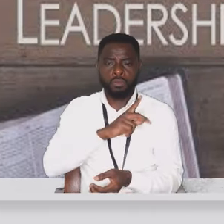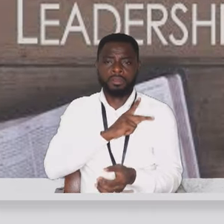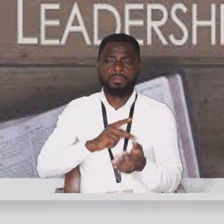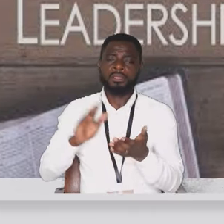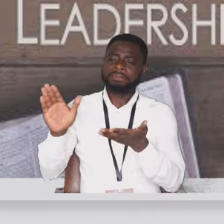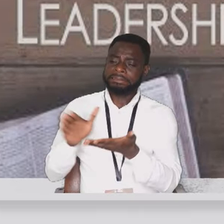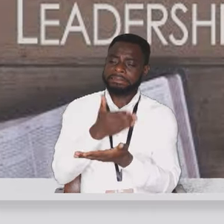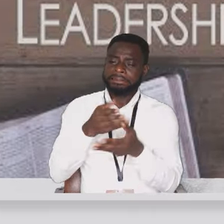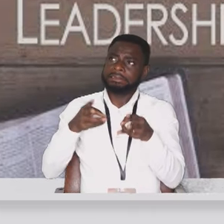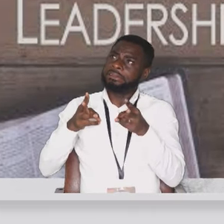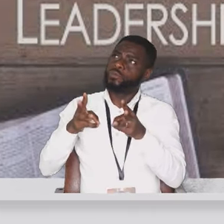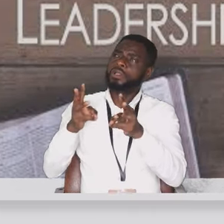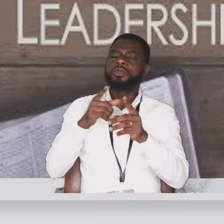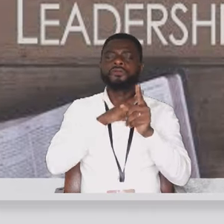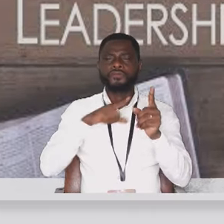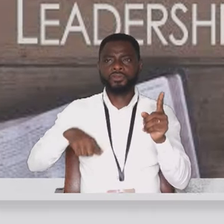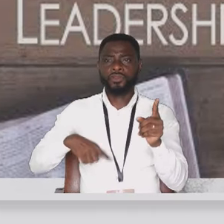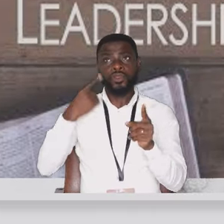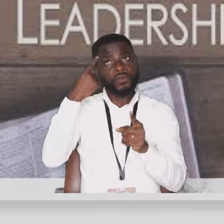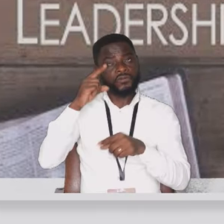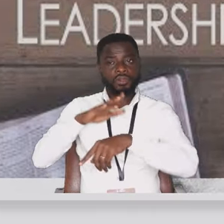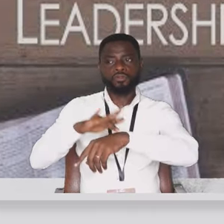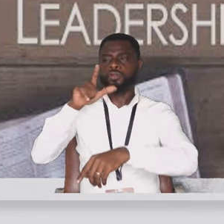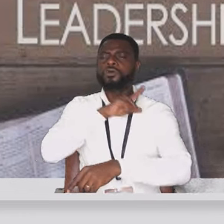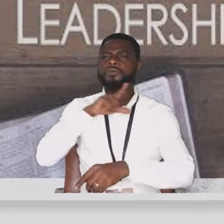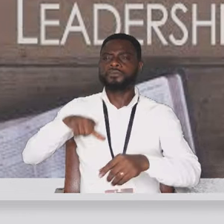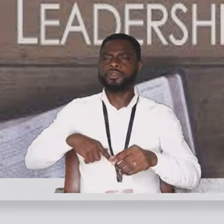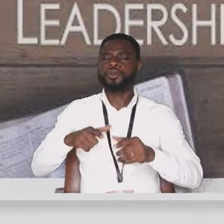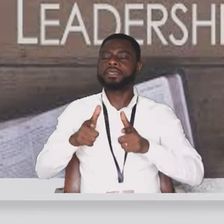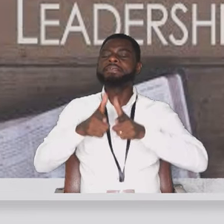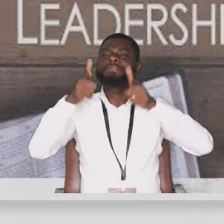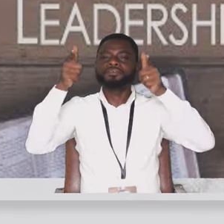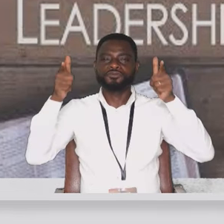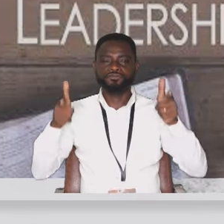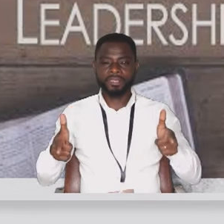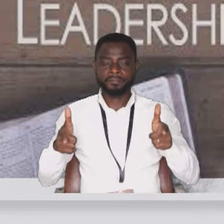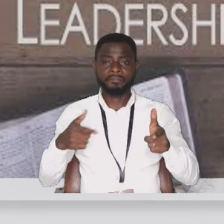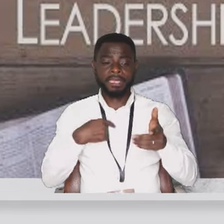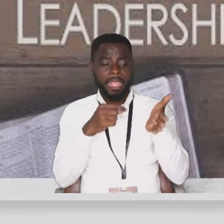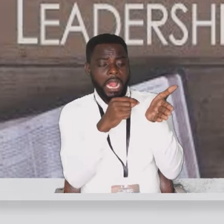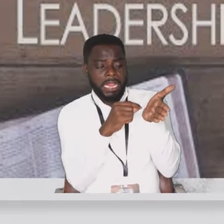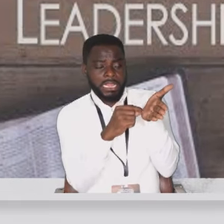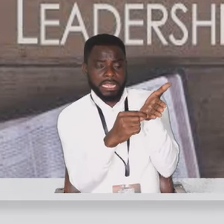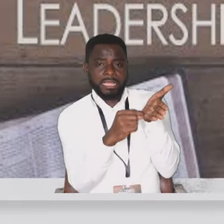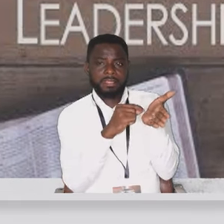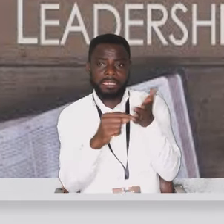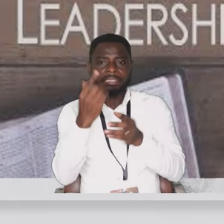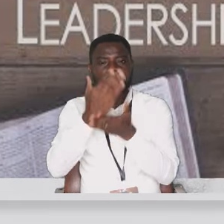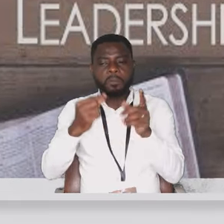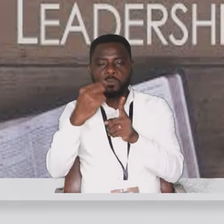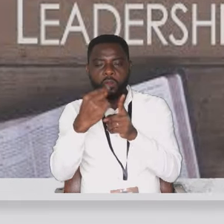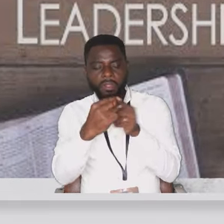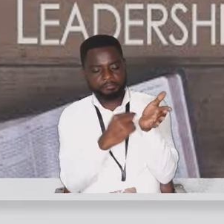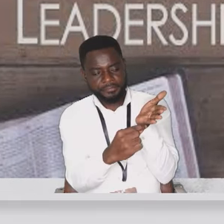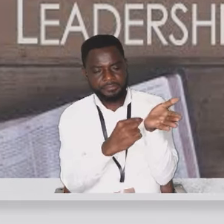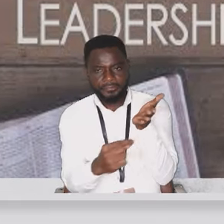the Lord, for the glory of the Lord is great. I've underlined some of them. May